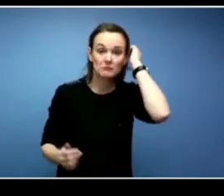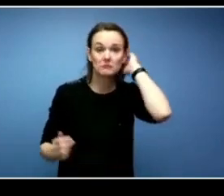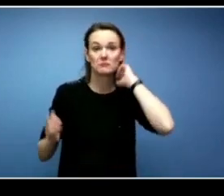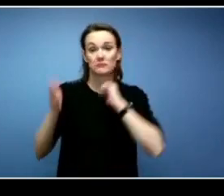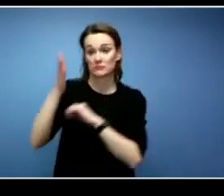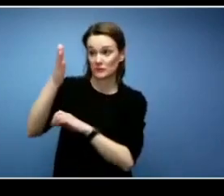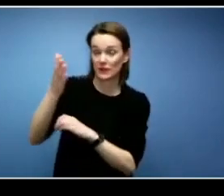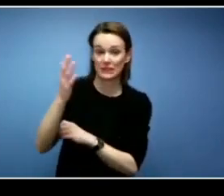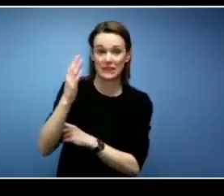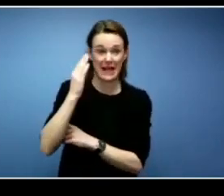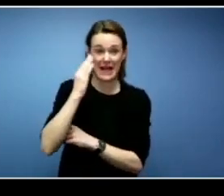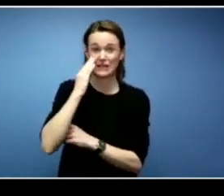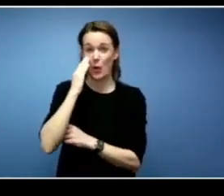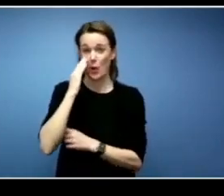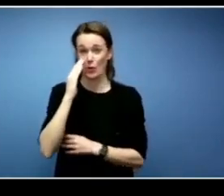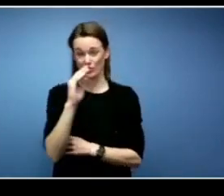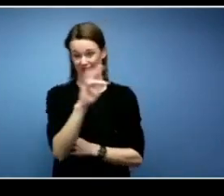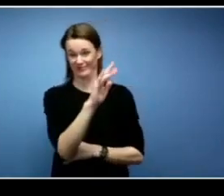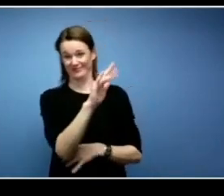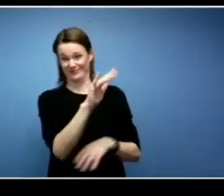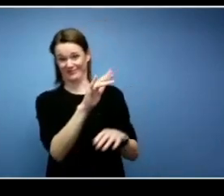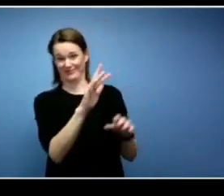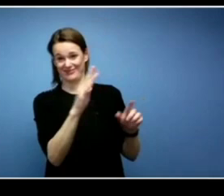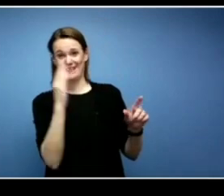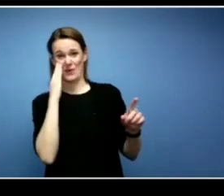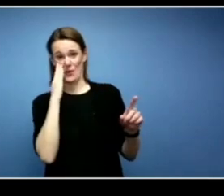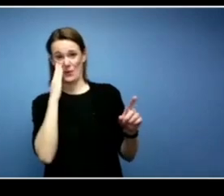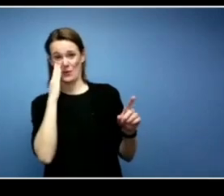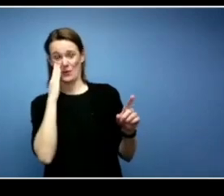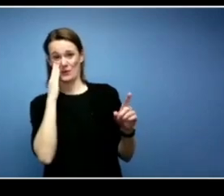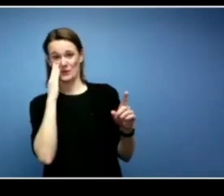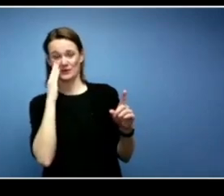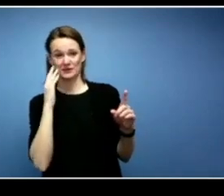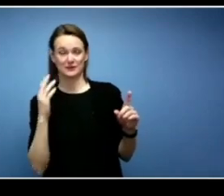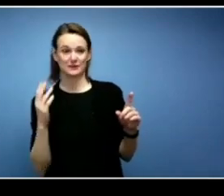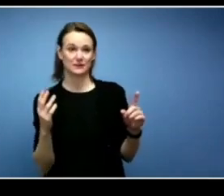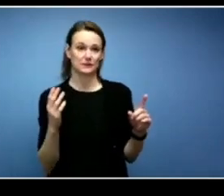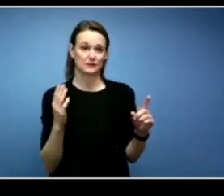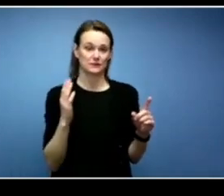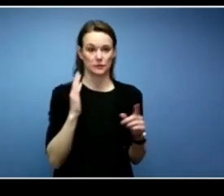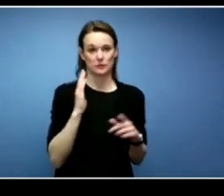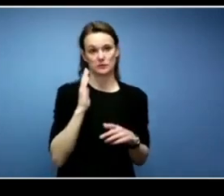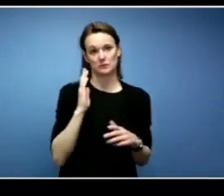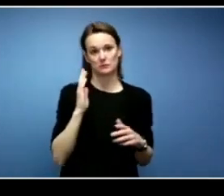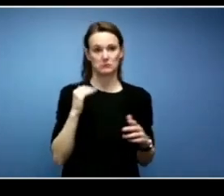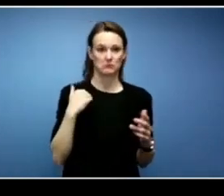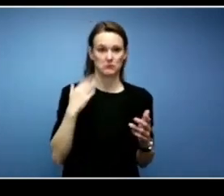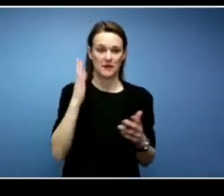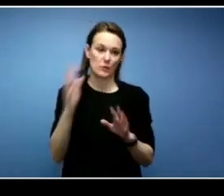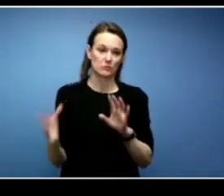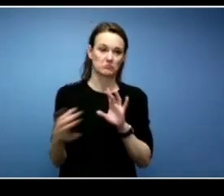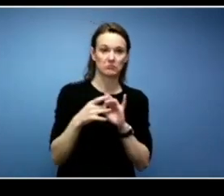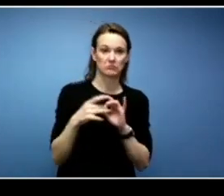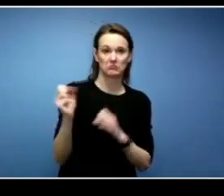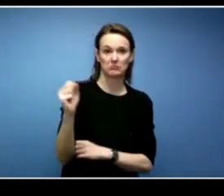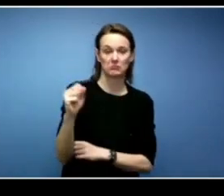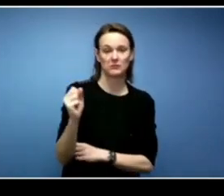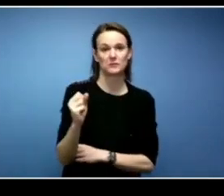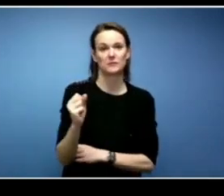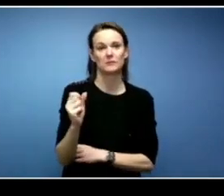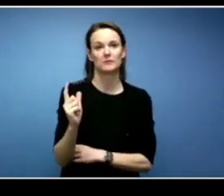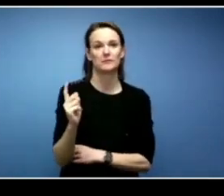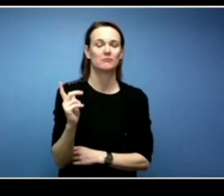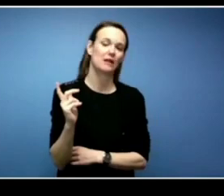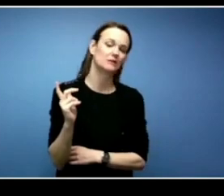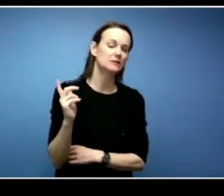In the future, I know they're available. And I know they're more than willing to connect with me. So just